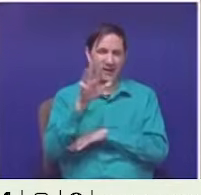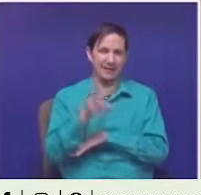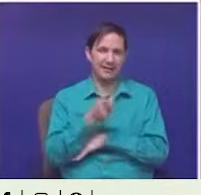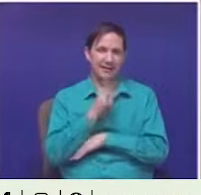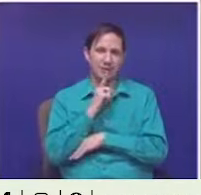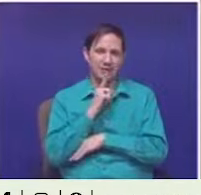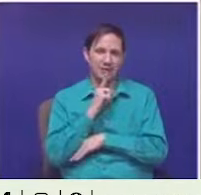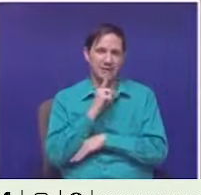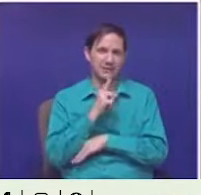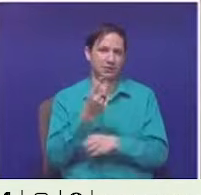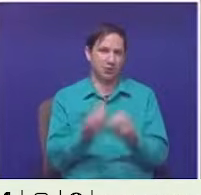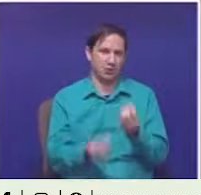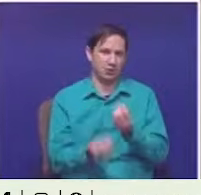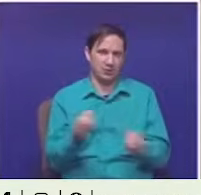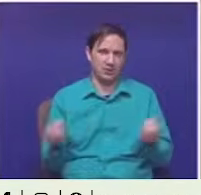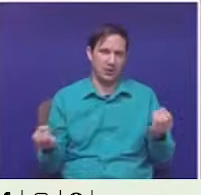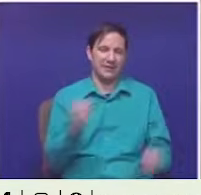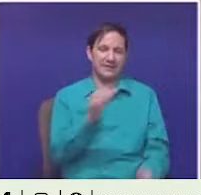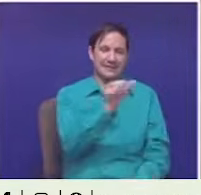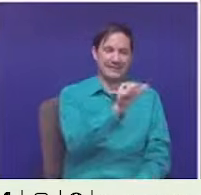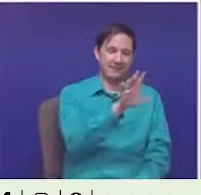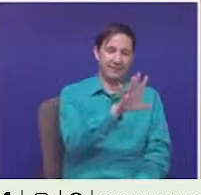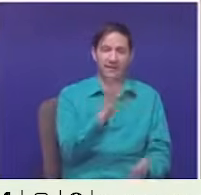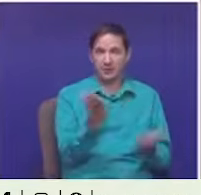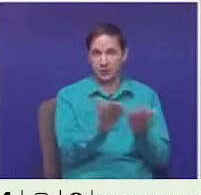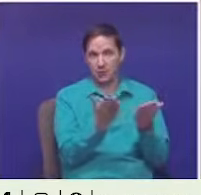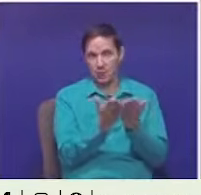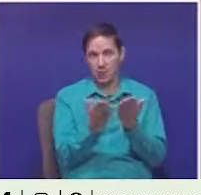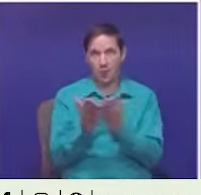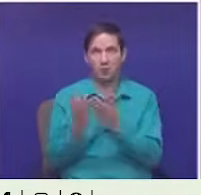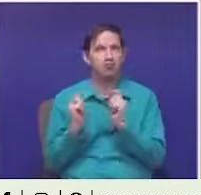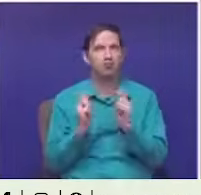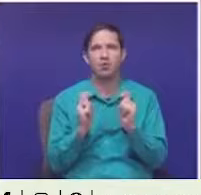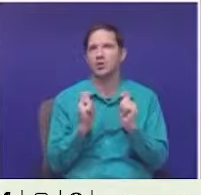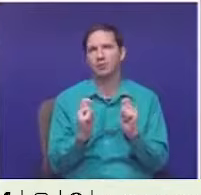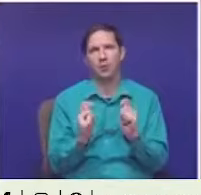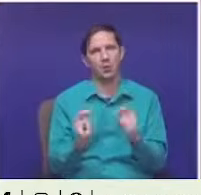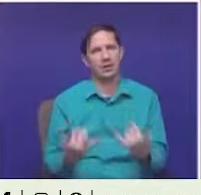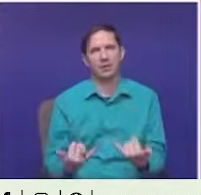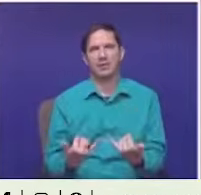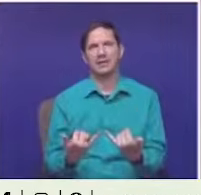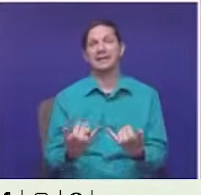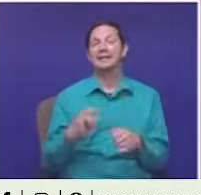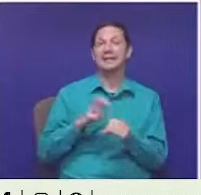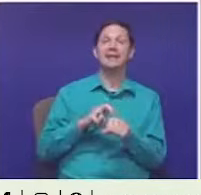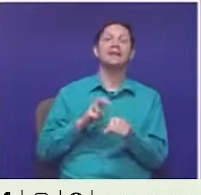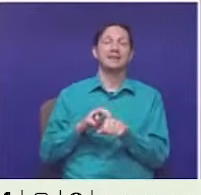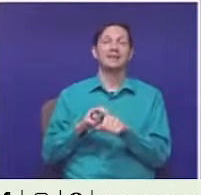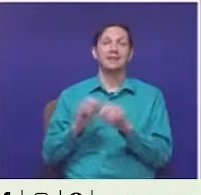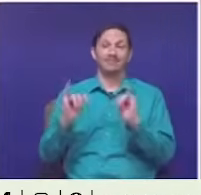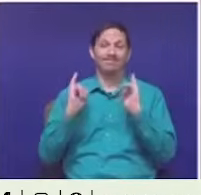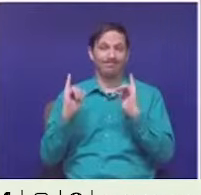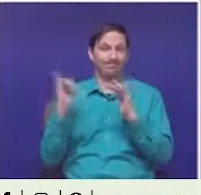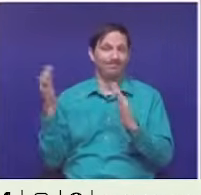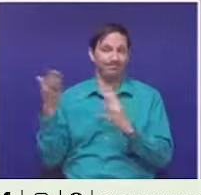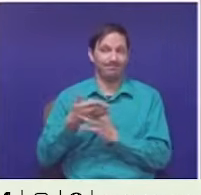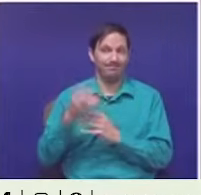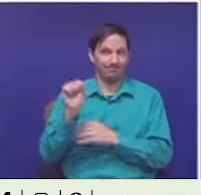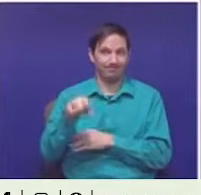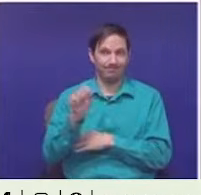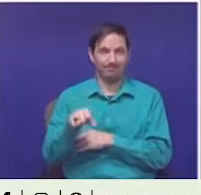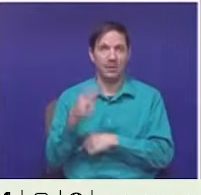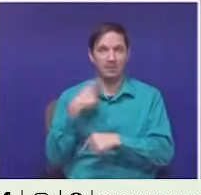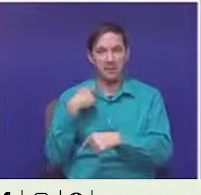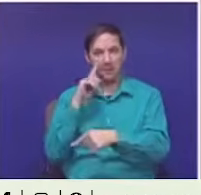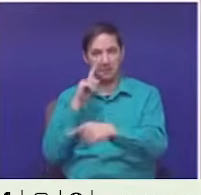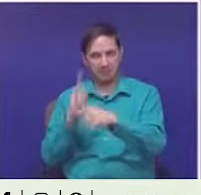across 65 schools that are currently not being transported. This does require urgent intervention. I've taken note of the